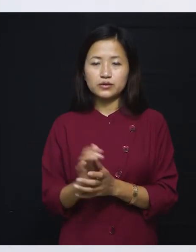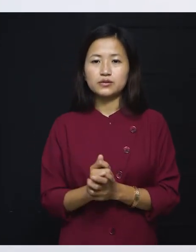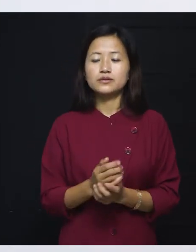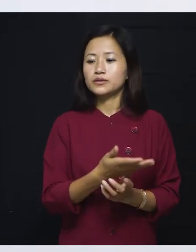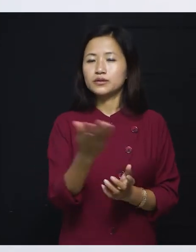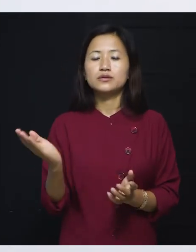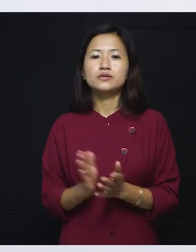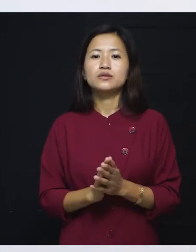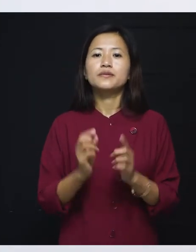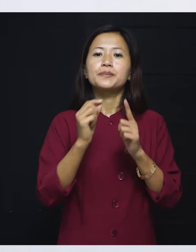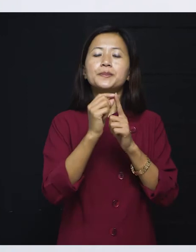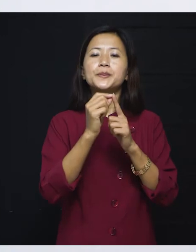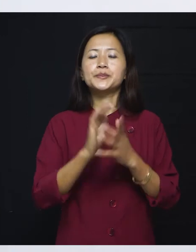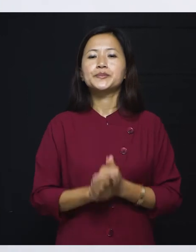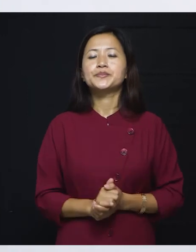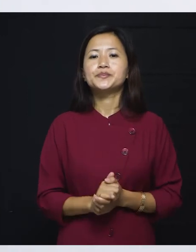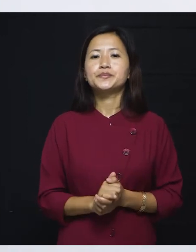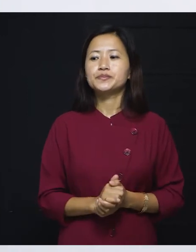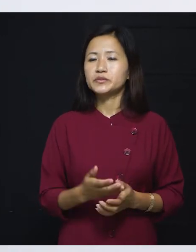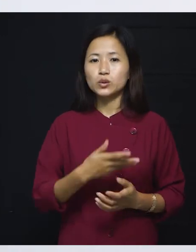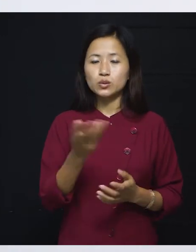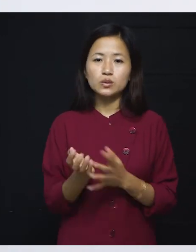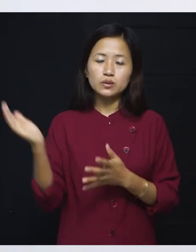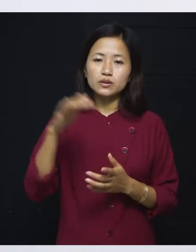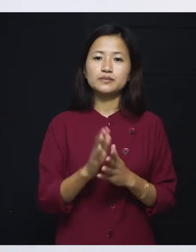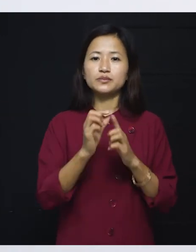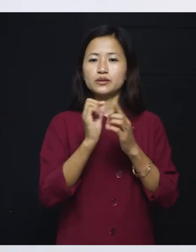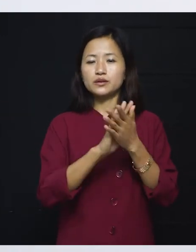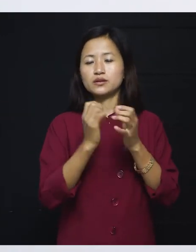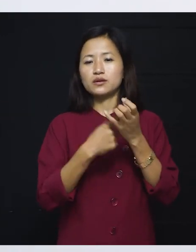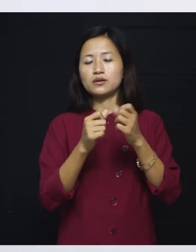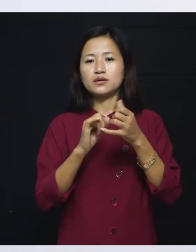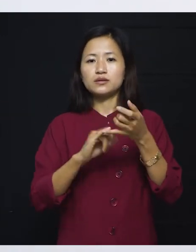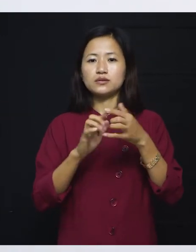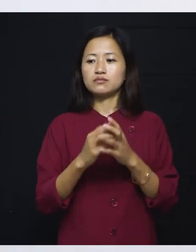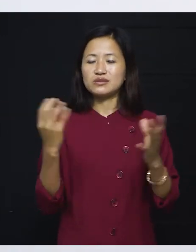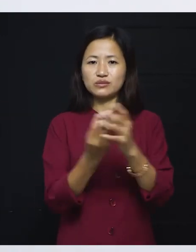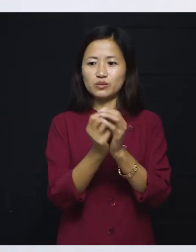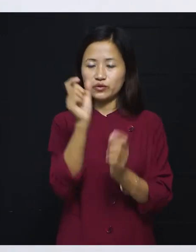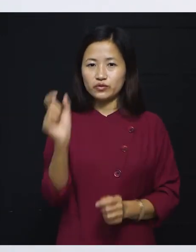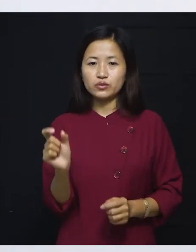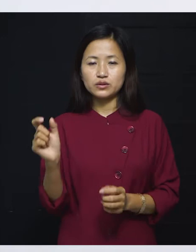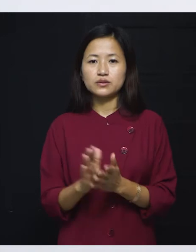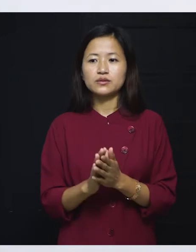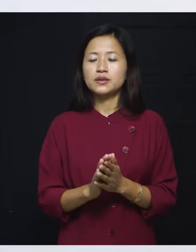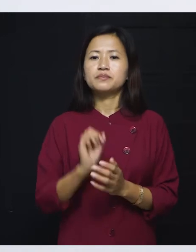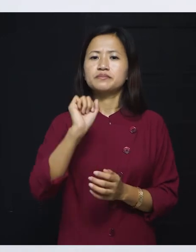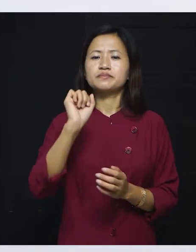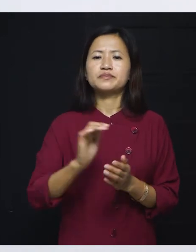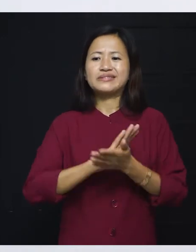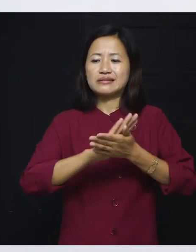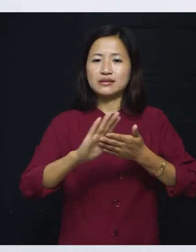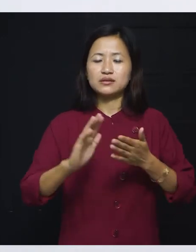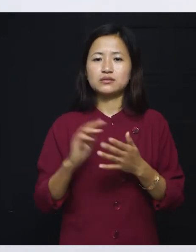are called as phrases, okay? They are called as phrase because they are a group of words, but they do not make themselves